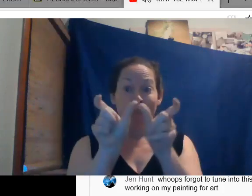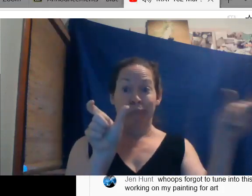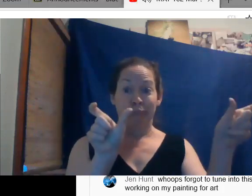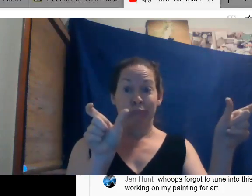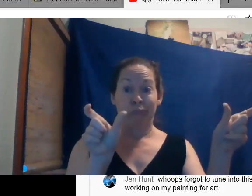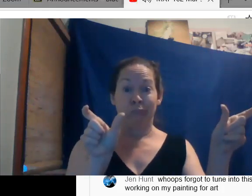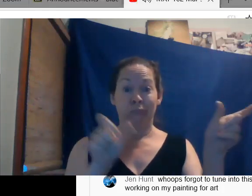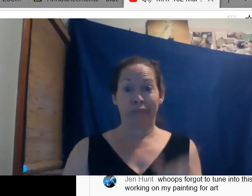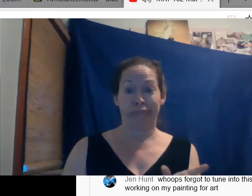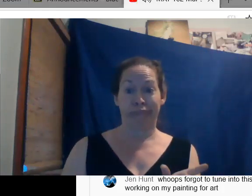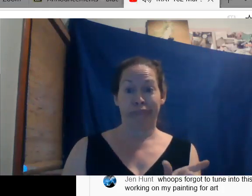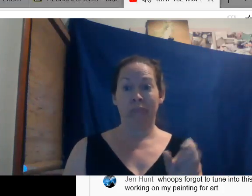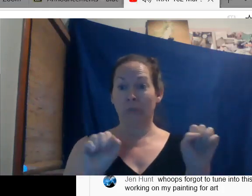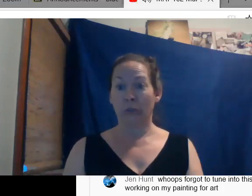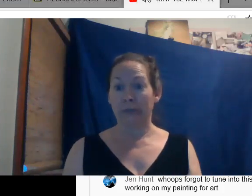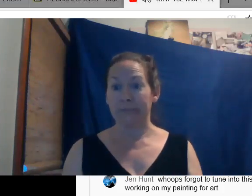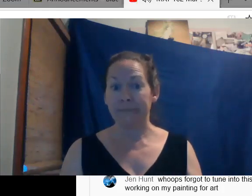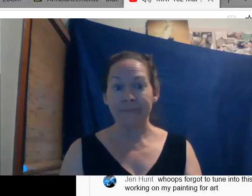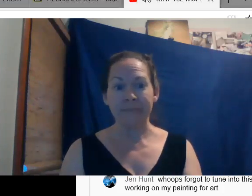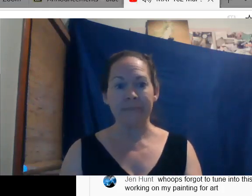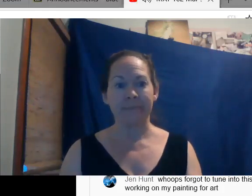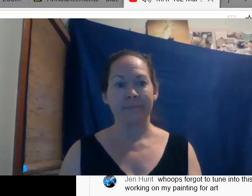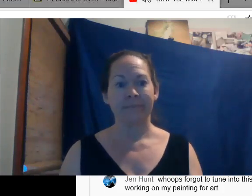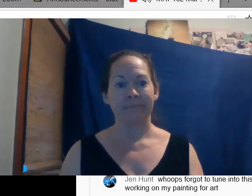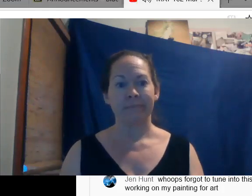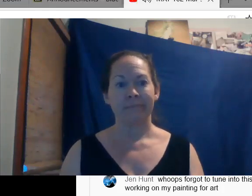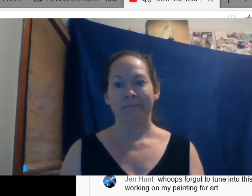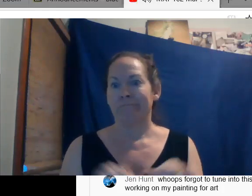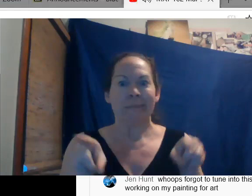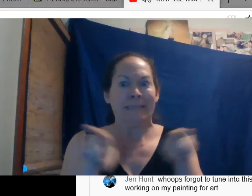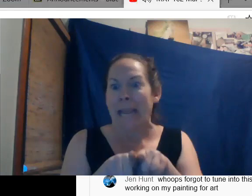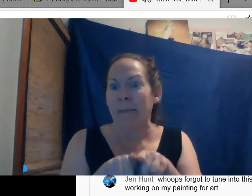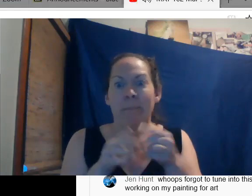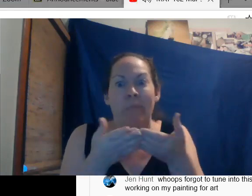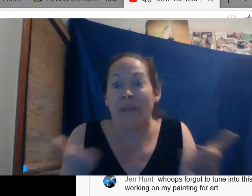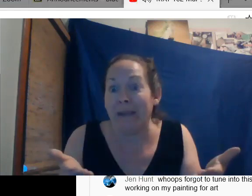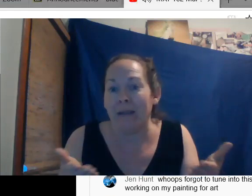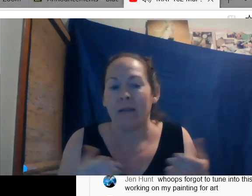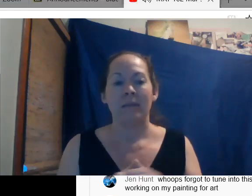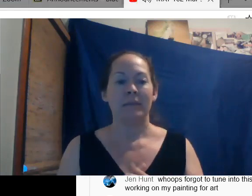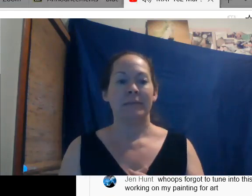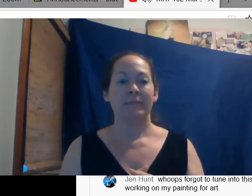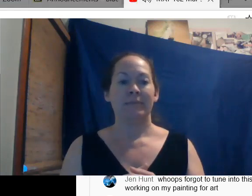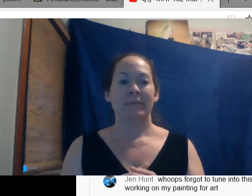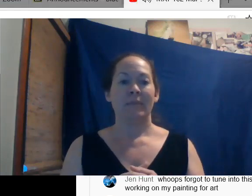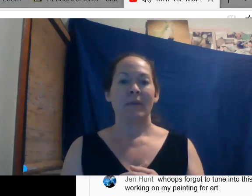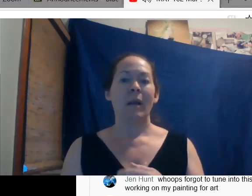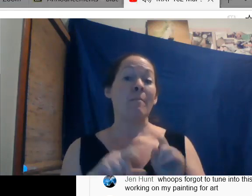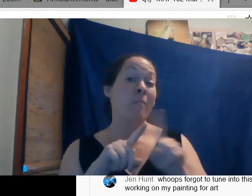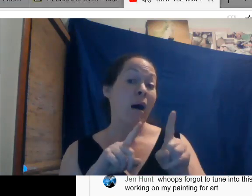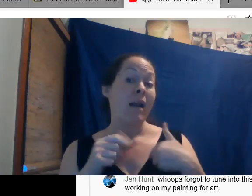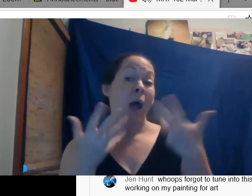would get this. But I'm dividing. I want to go backwards. I